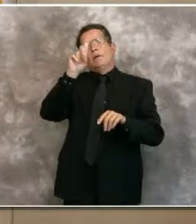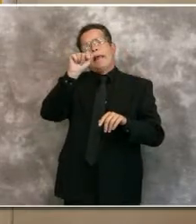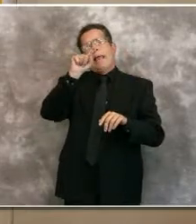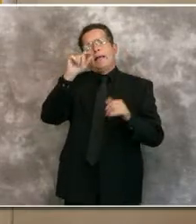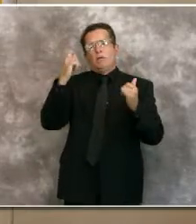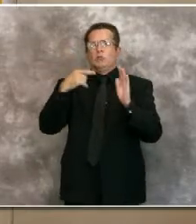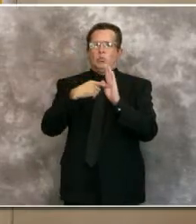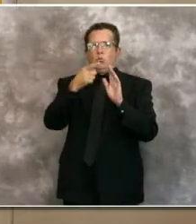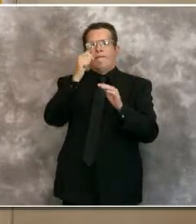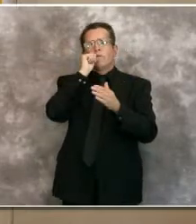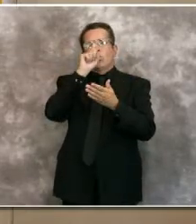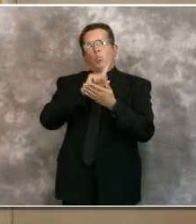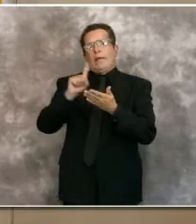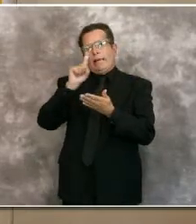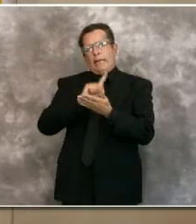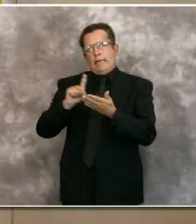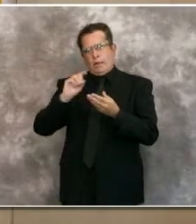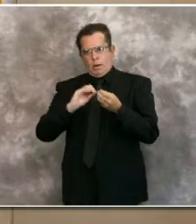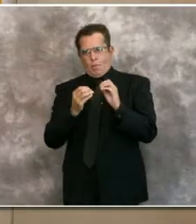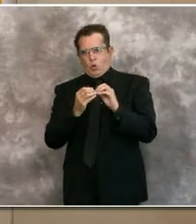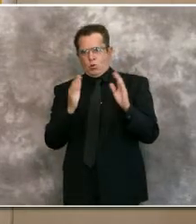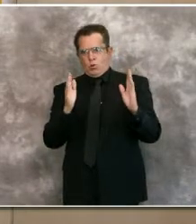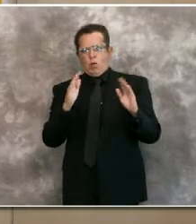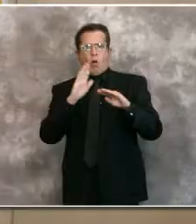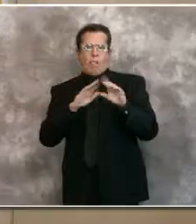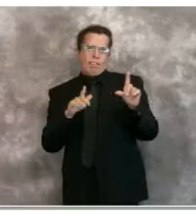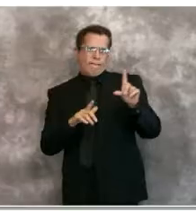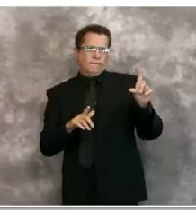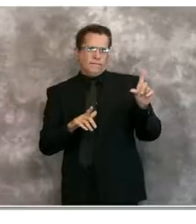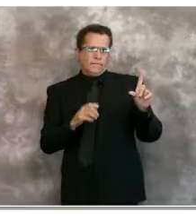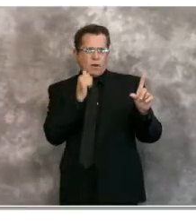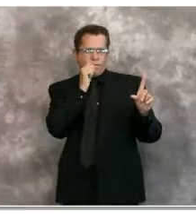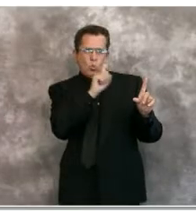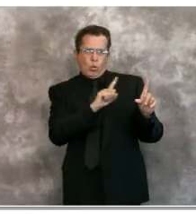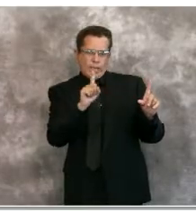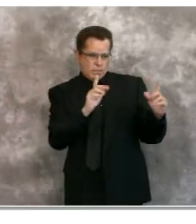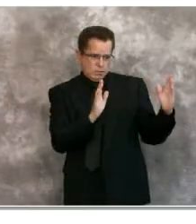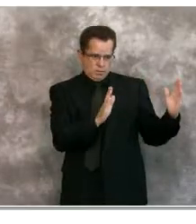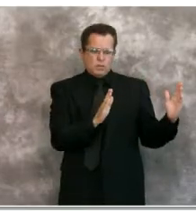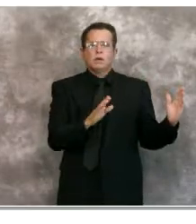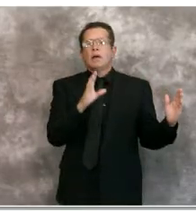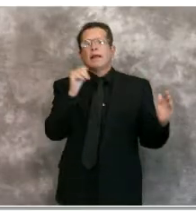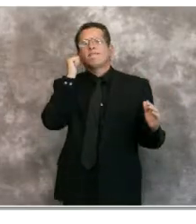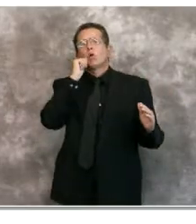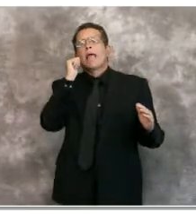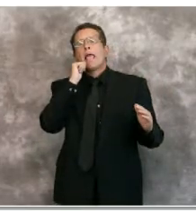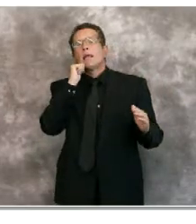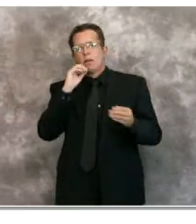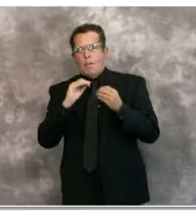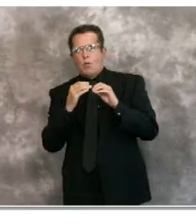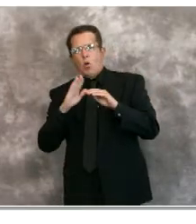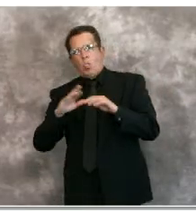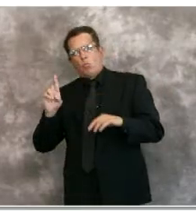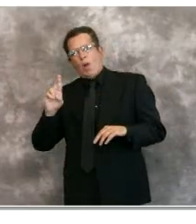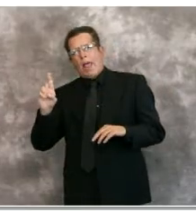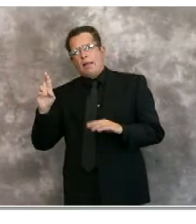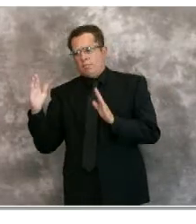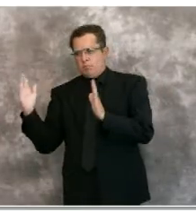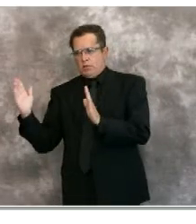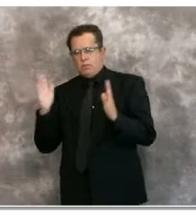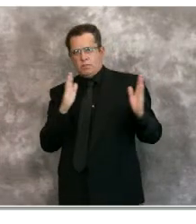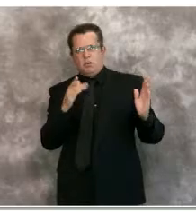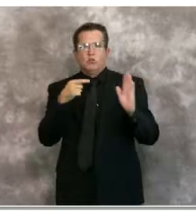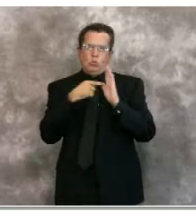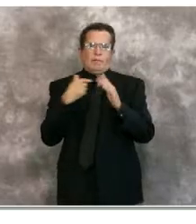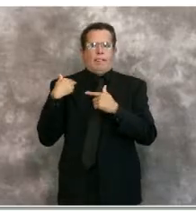way, with weekly number of cases on the left and the number of daily stats on the right for the past